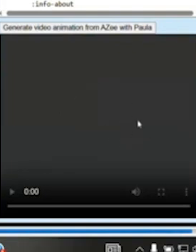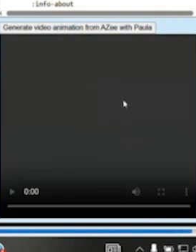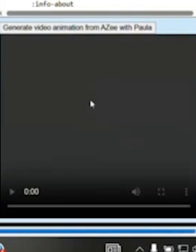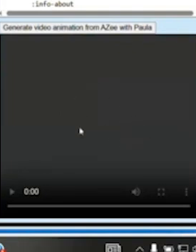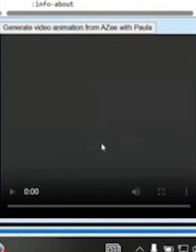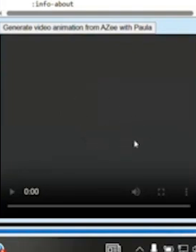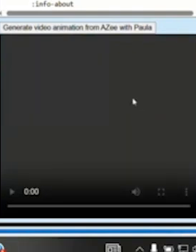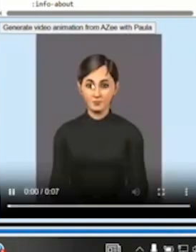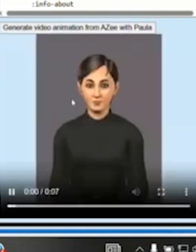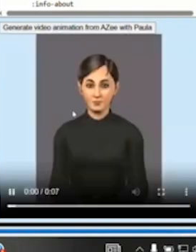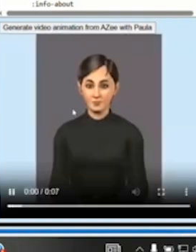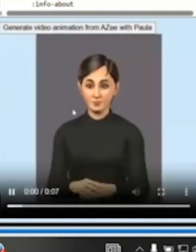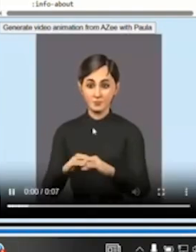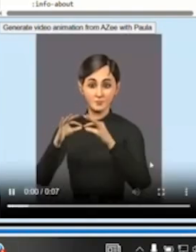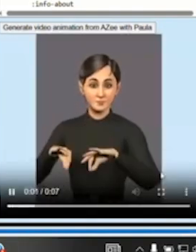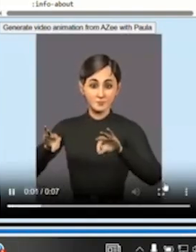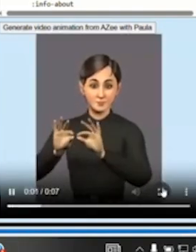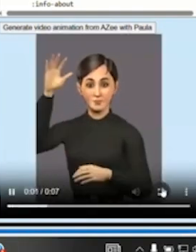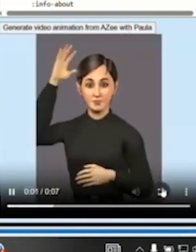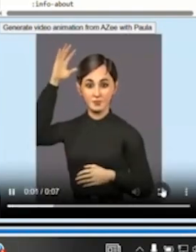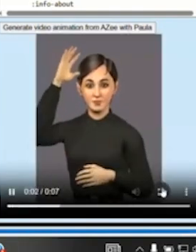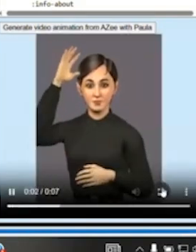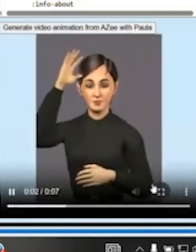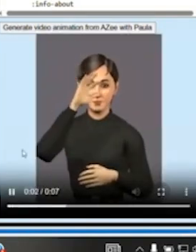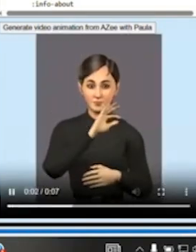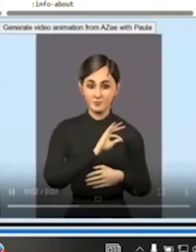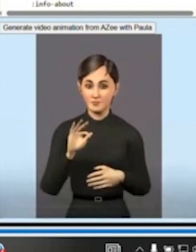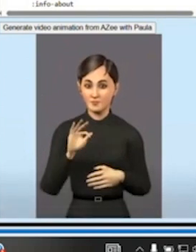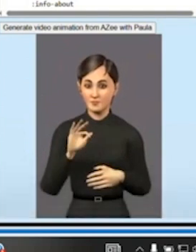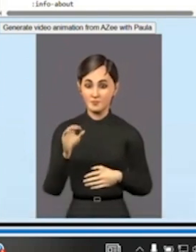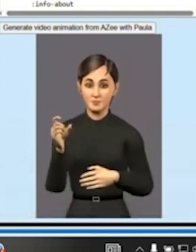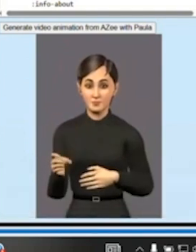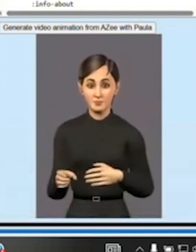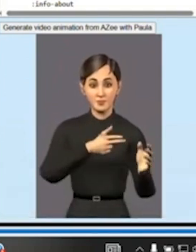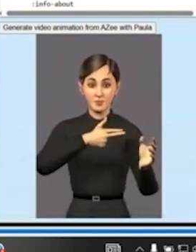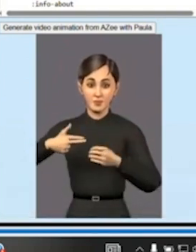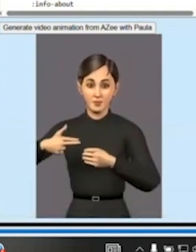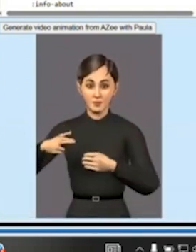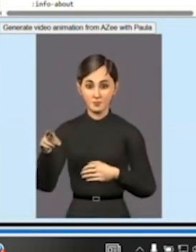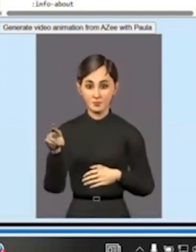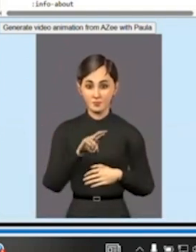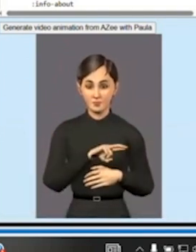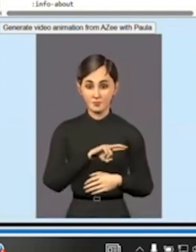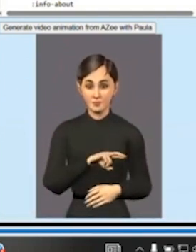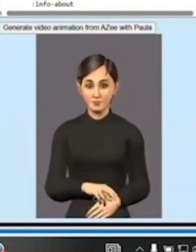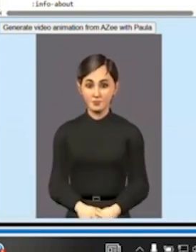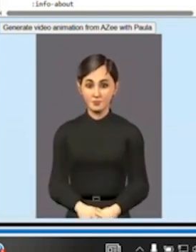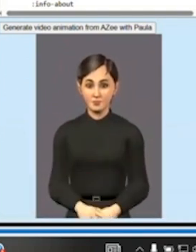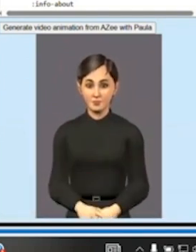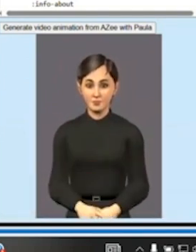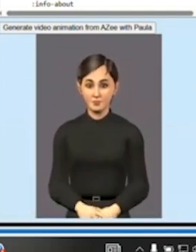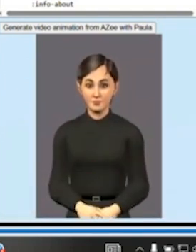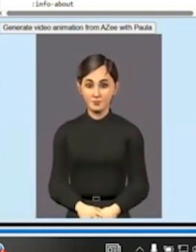that button's been clicked. This is running, and we get an avatar that produces it.